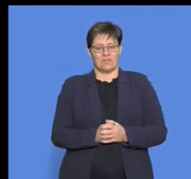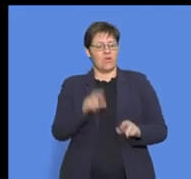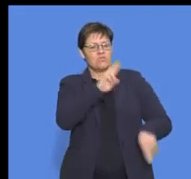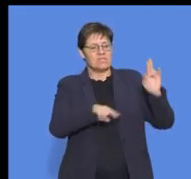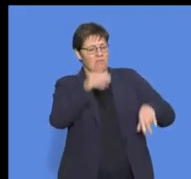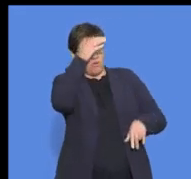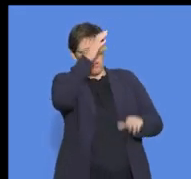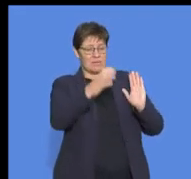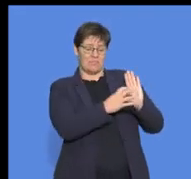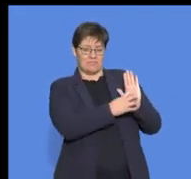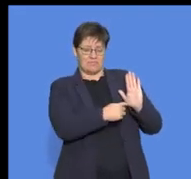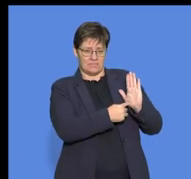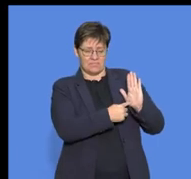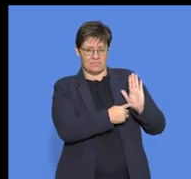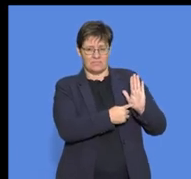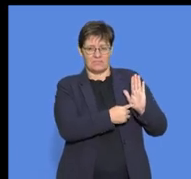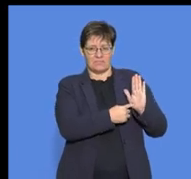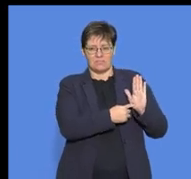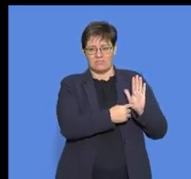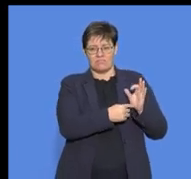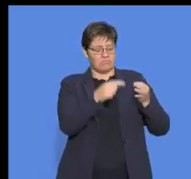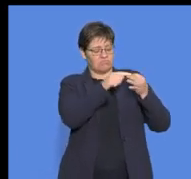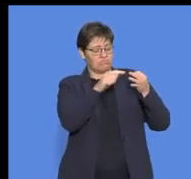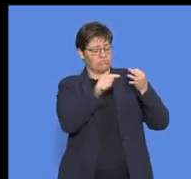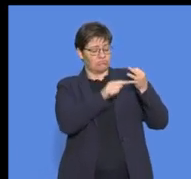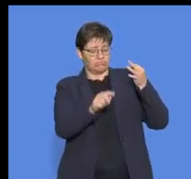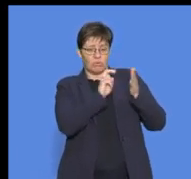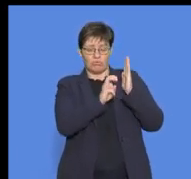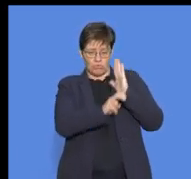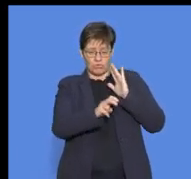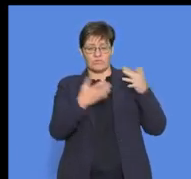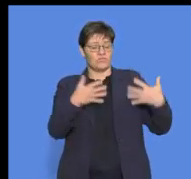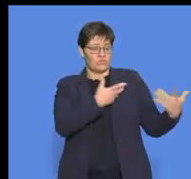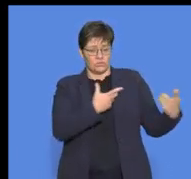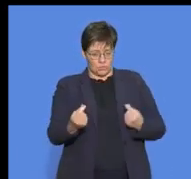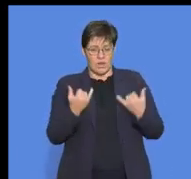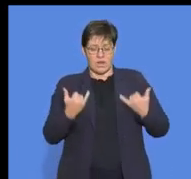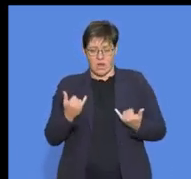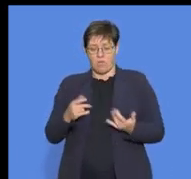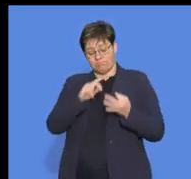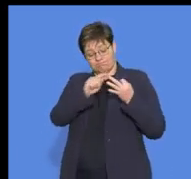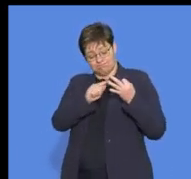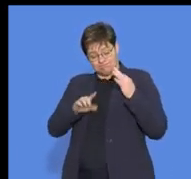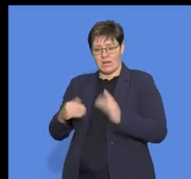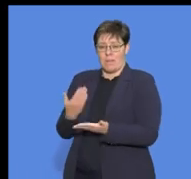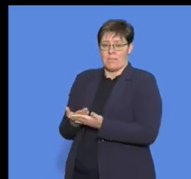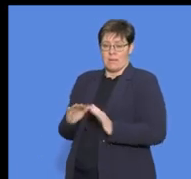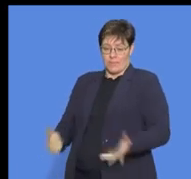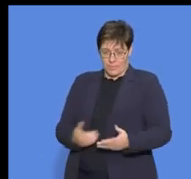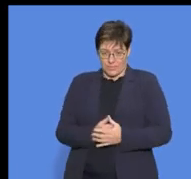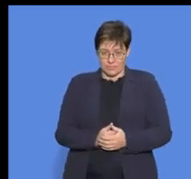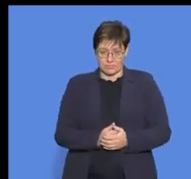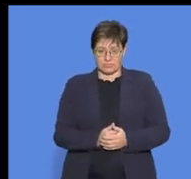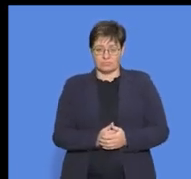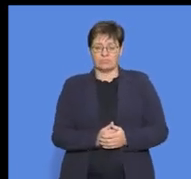Okay, just to revise our concept map, we've learnt all three rules and today we're going to be focusing on applications.